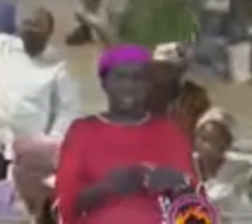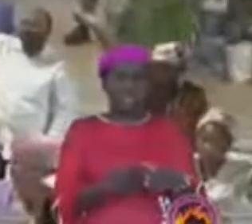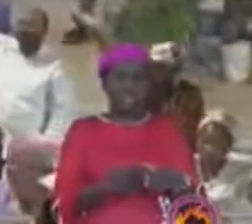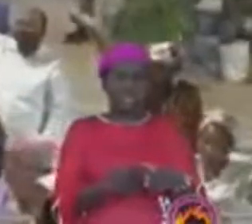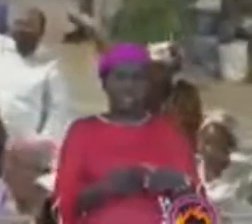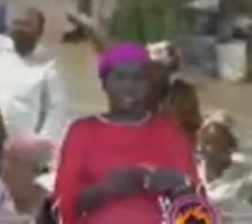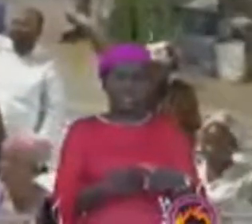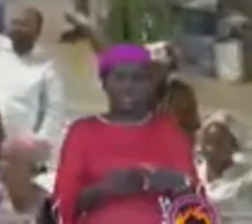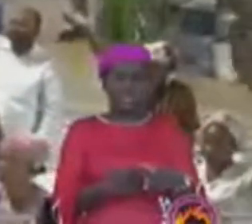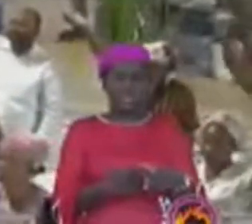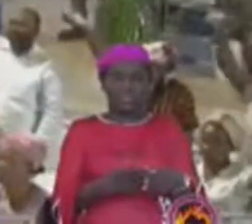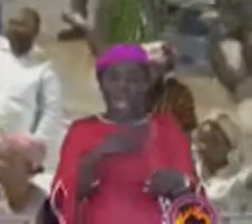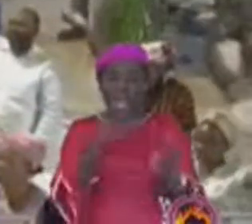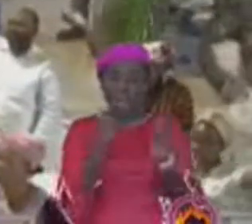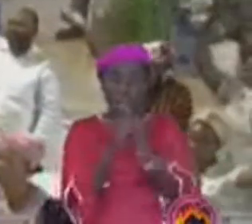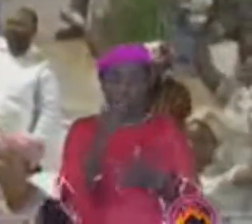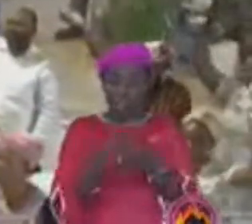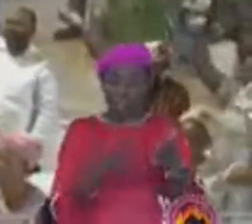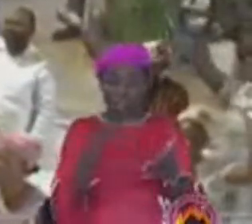And with what you are doing now,